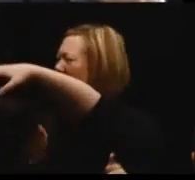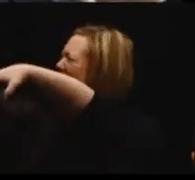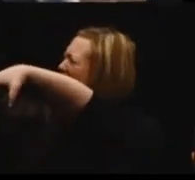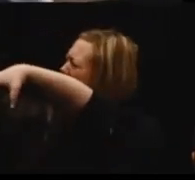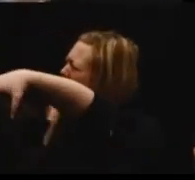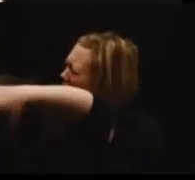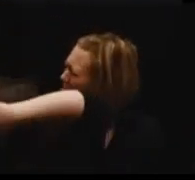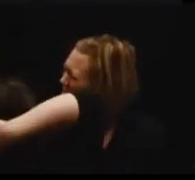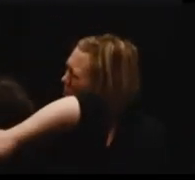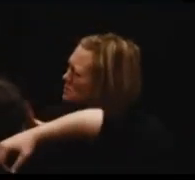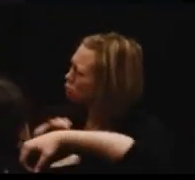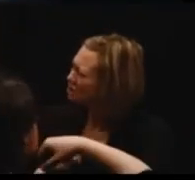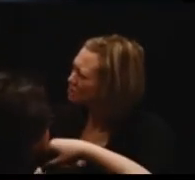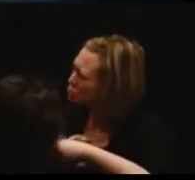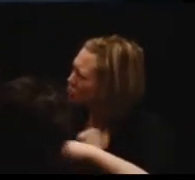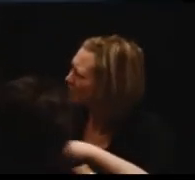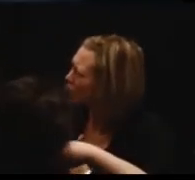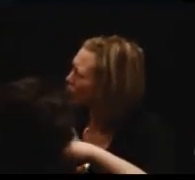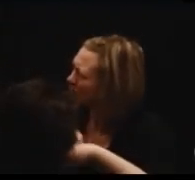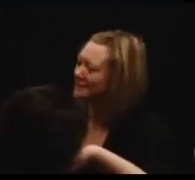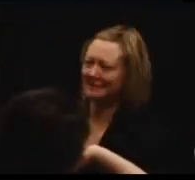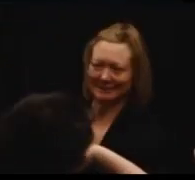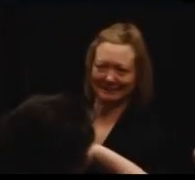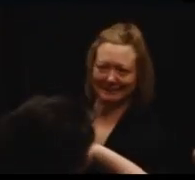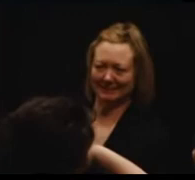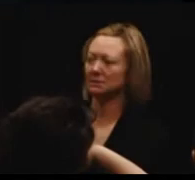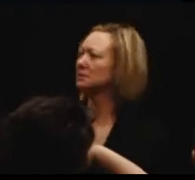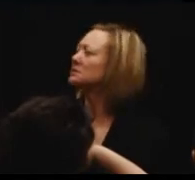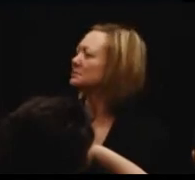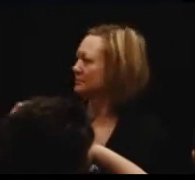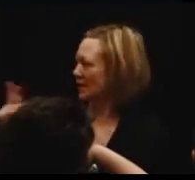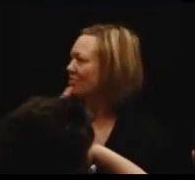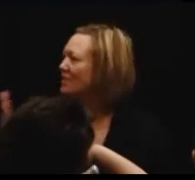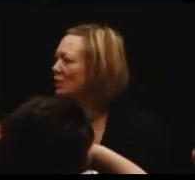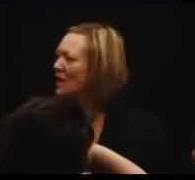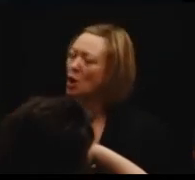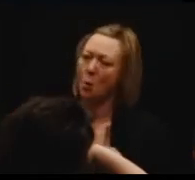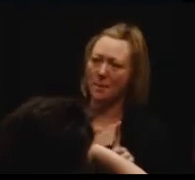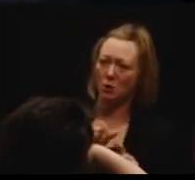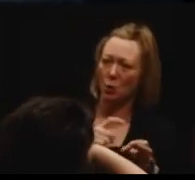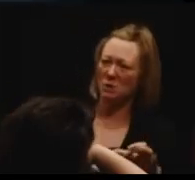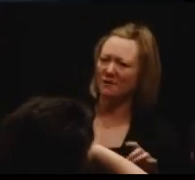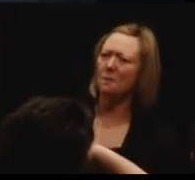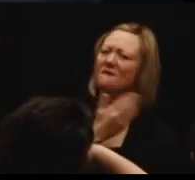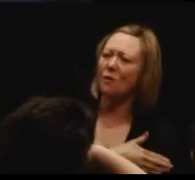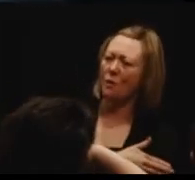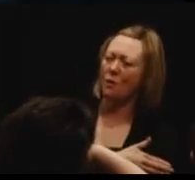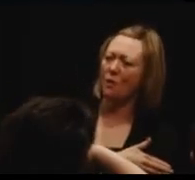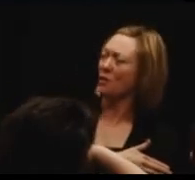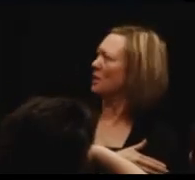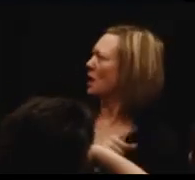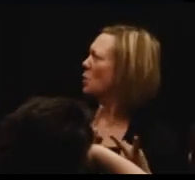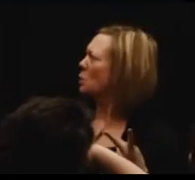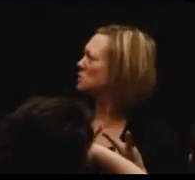Yes. Right. Yes. And let's thank you for that. And relates back to the question we had earlier before. And also, just to